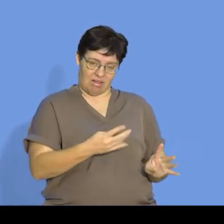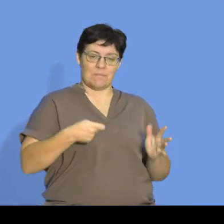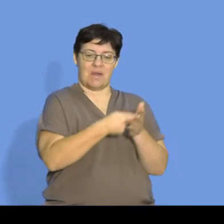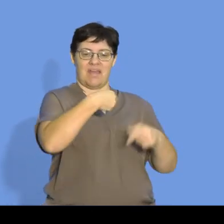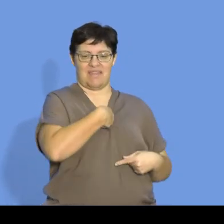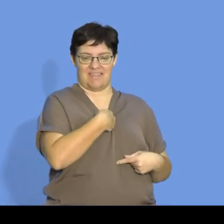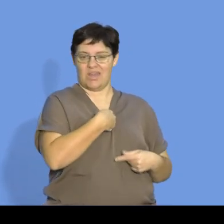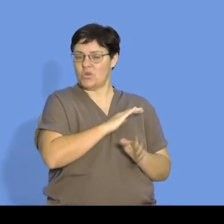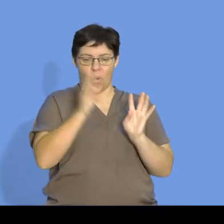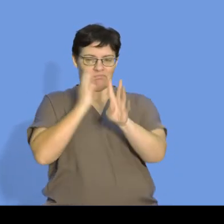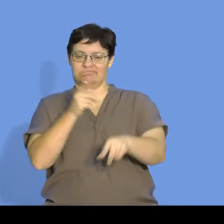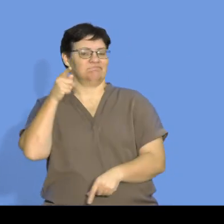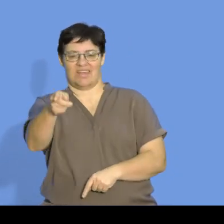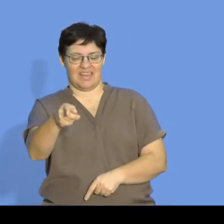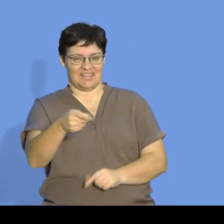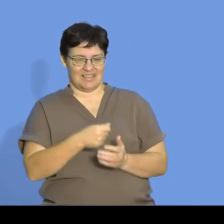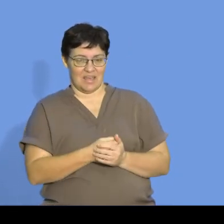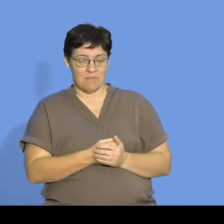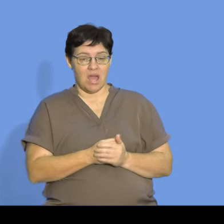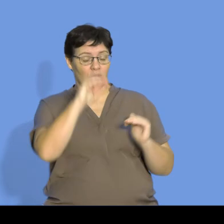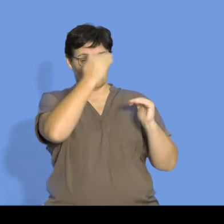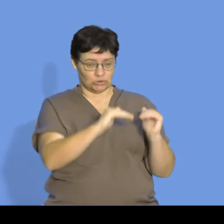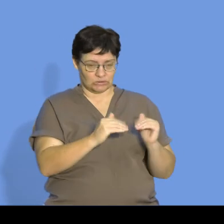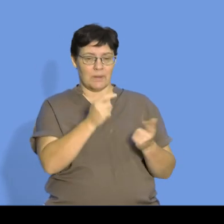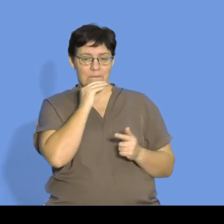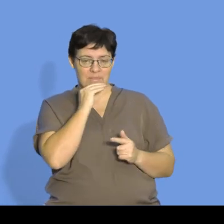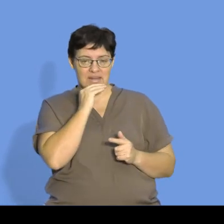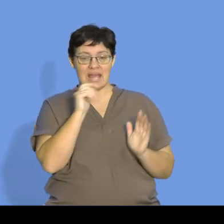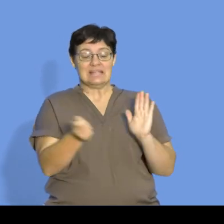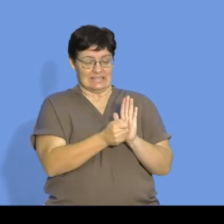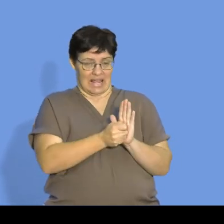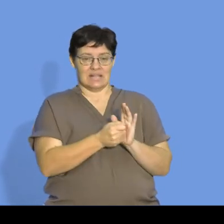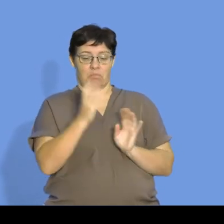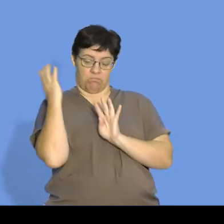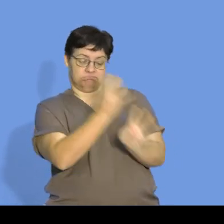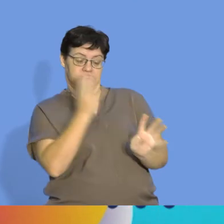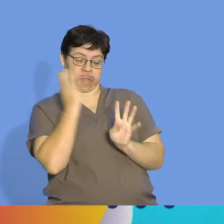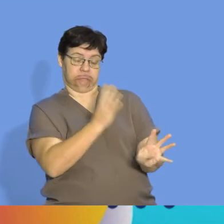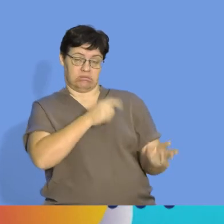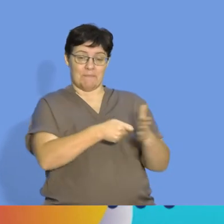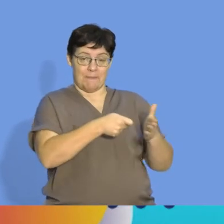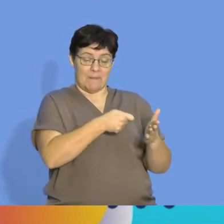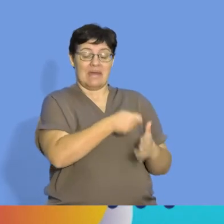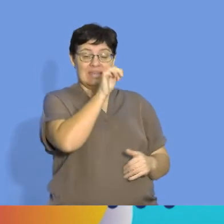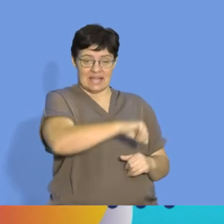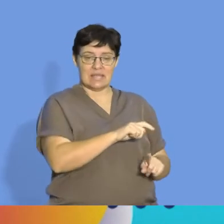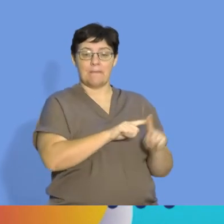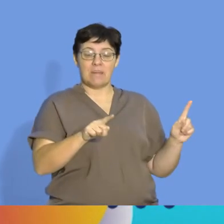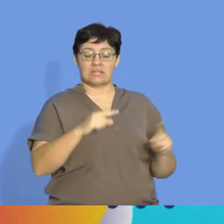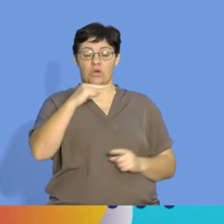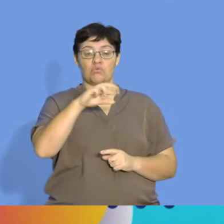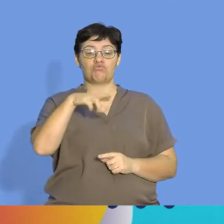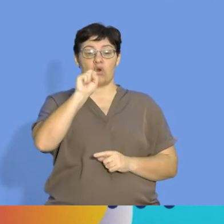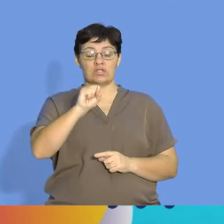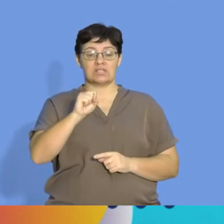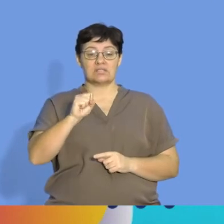sales. But now remember, by reducing your markup, you may increase your sales, yes, but this will result